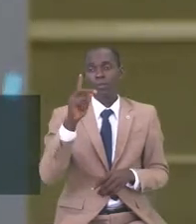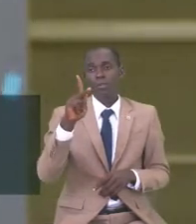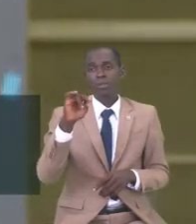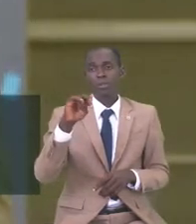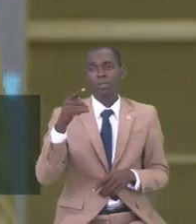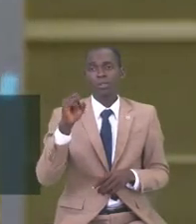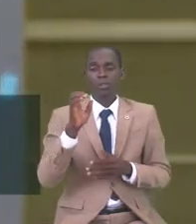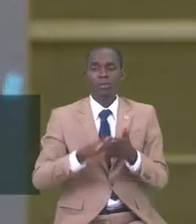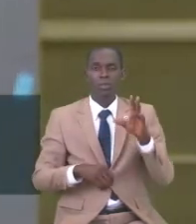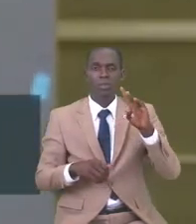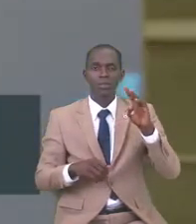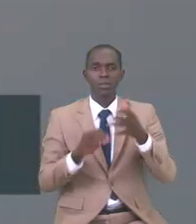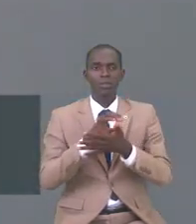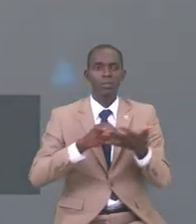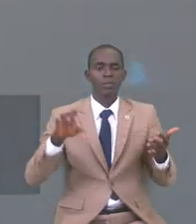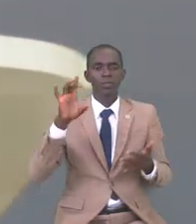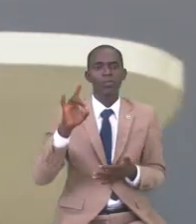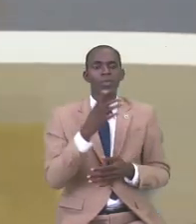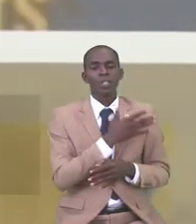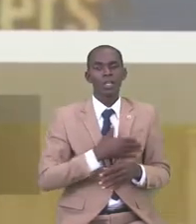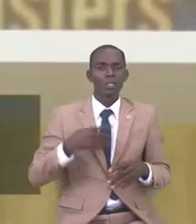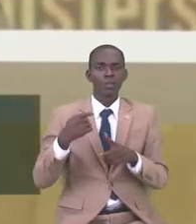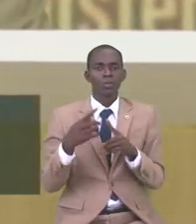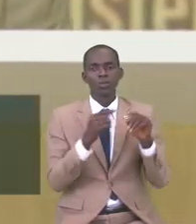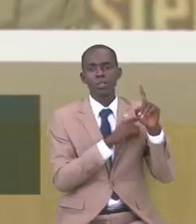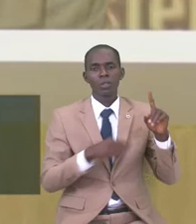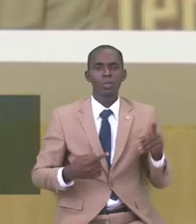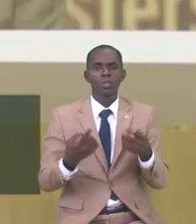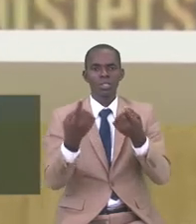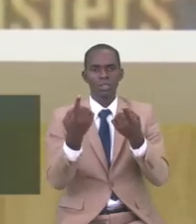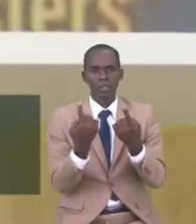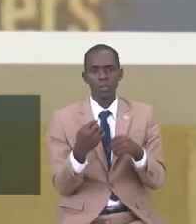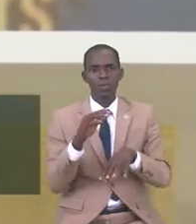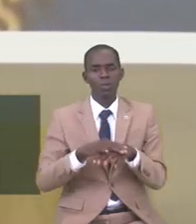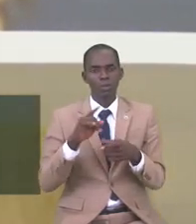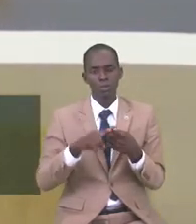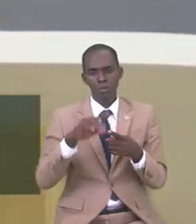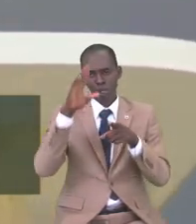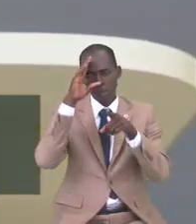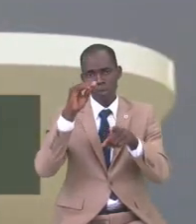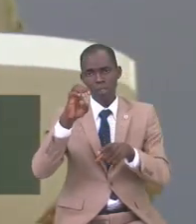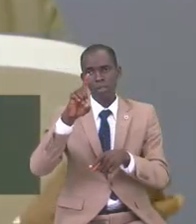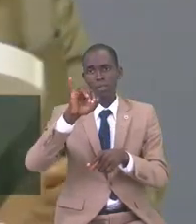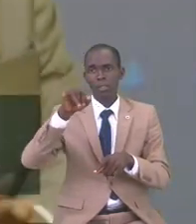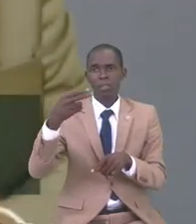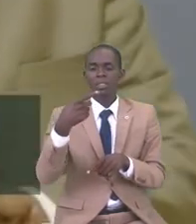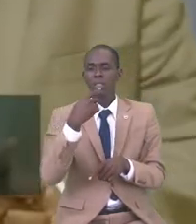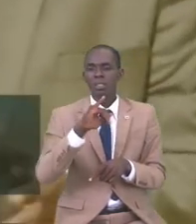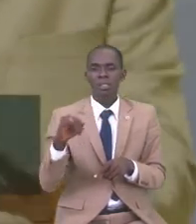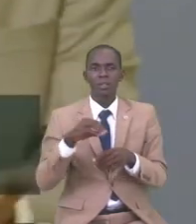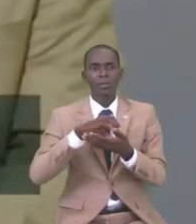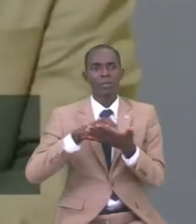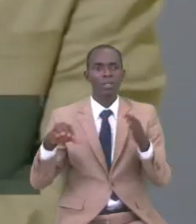word of the Lord came unto him, saying, what did it say? Look at verse 9.